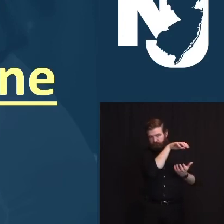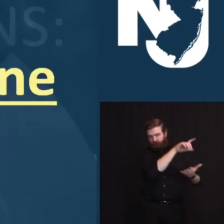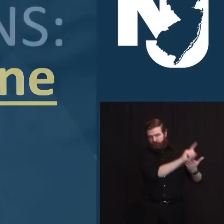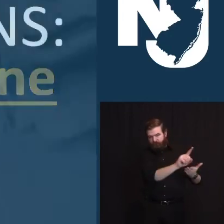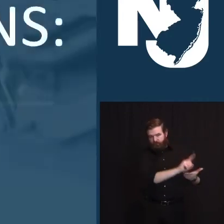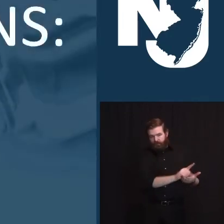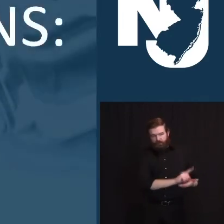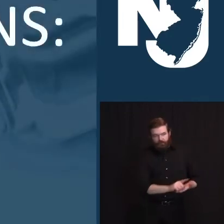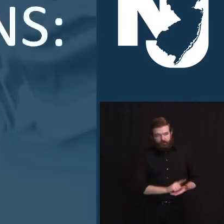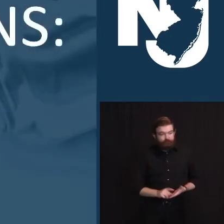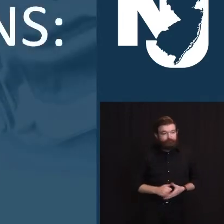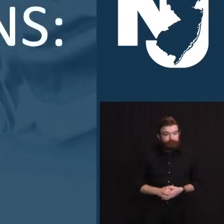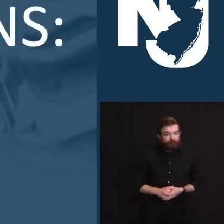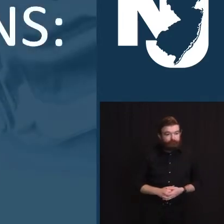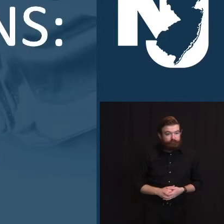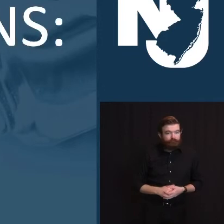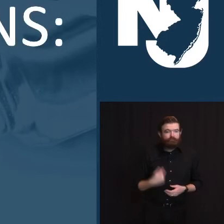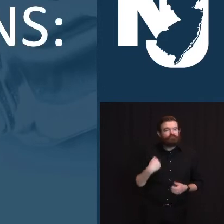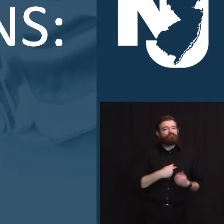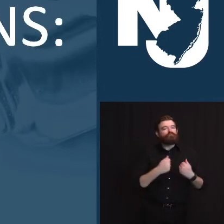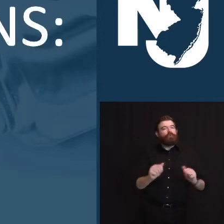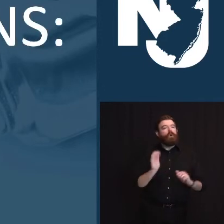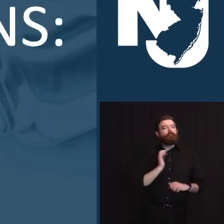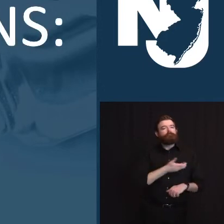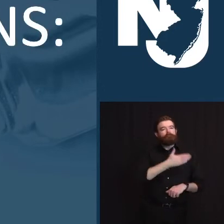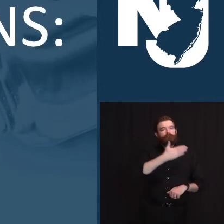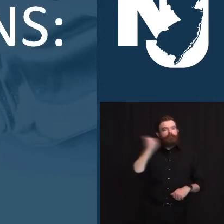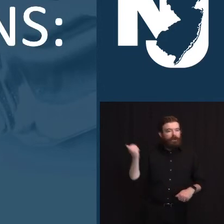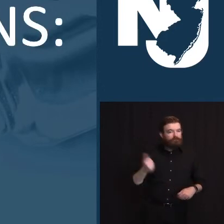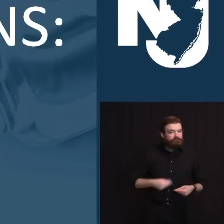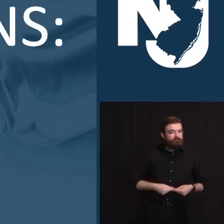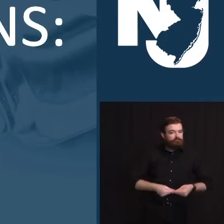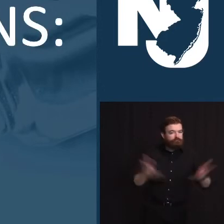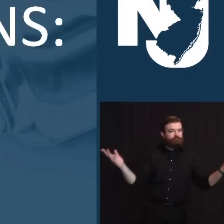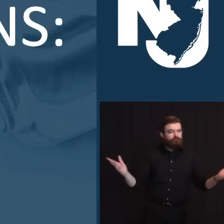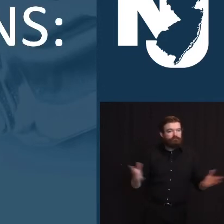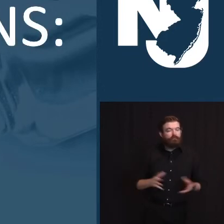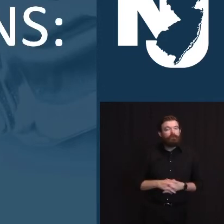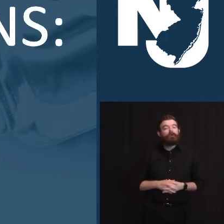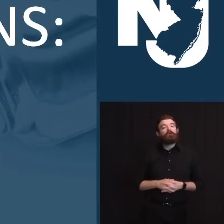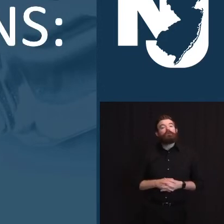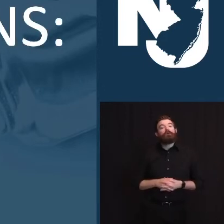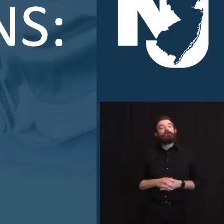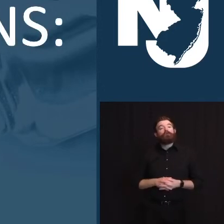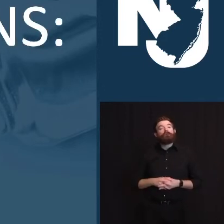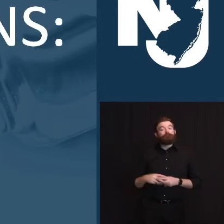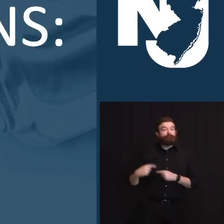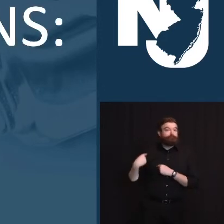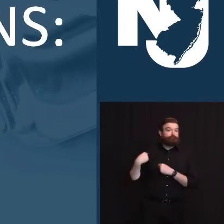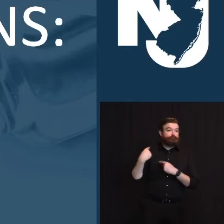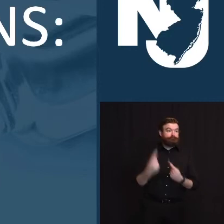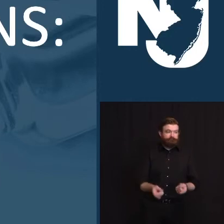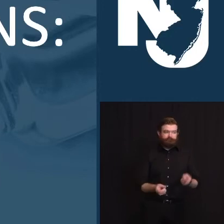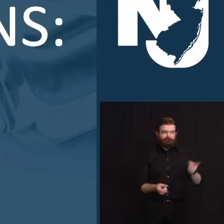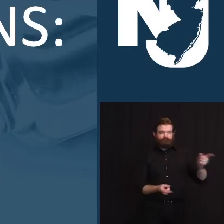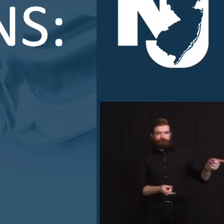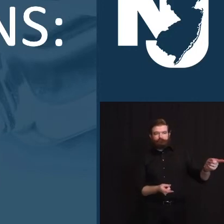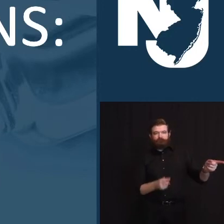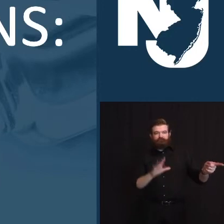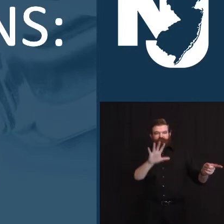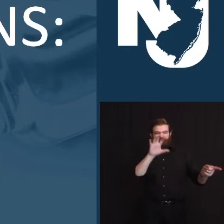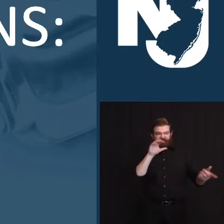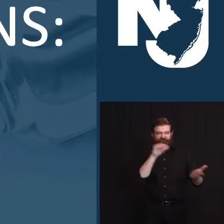500,222 doses have been administered statewide. That grand total includes over 65,000 long-term care